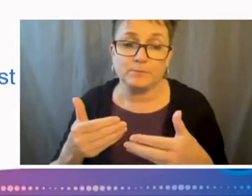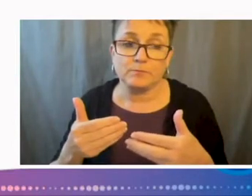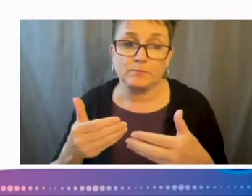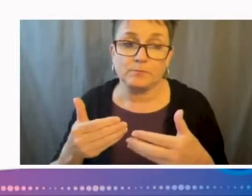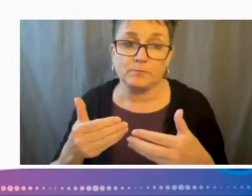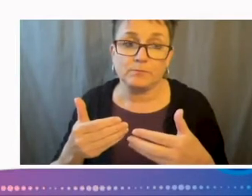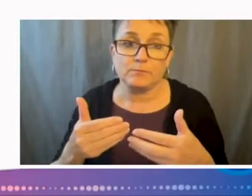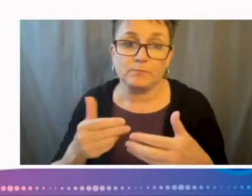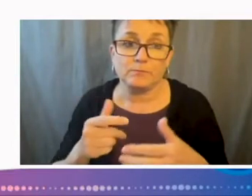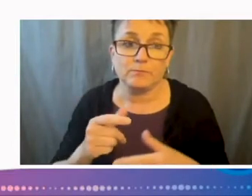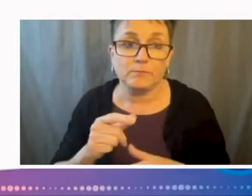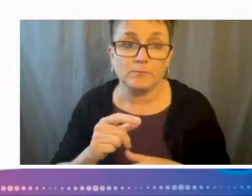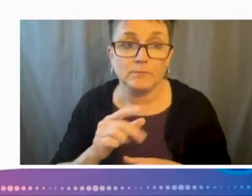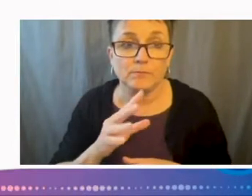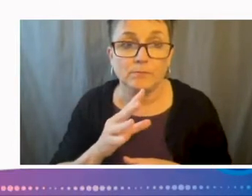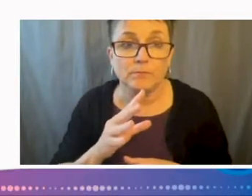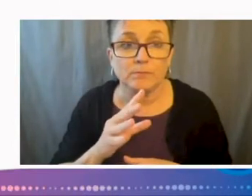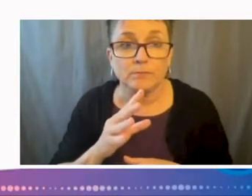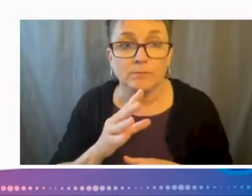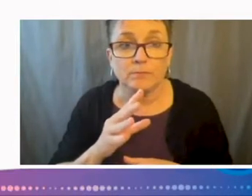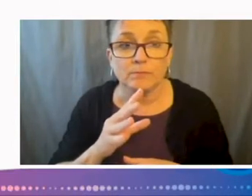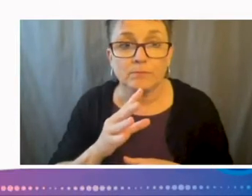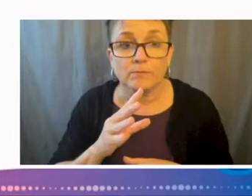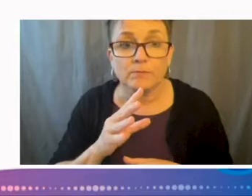my little slides.